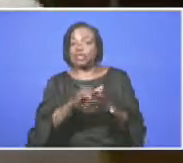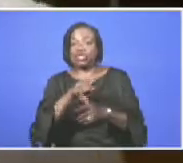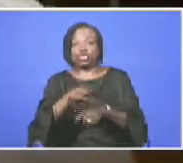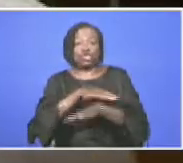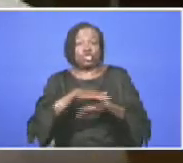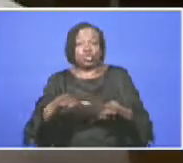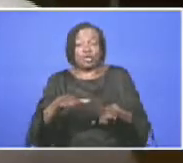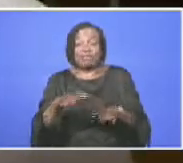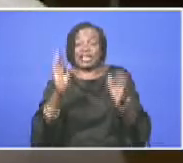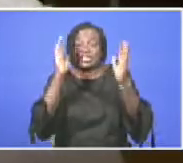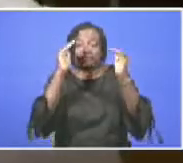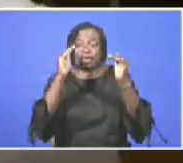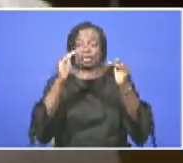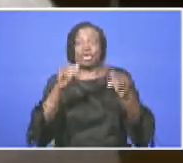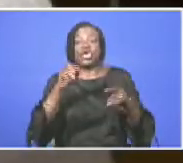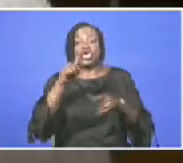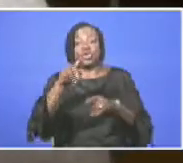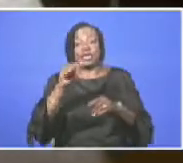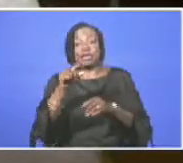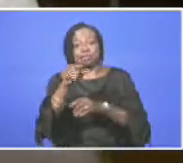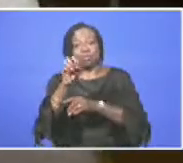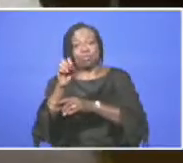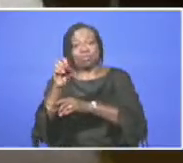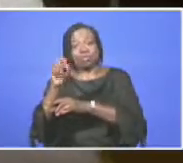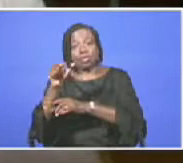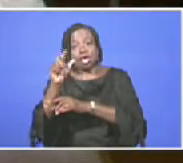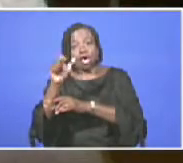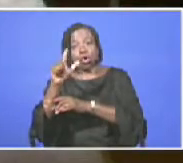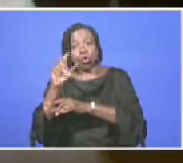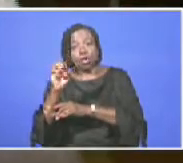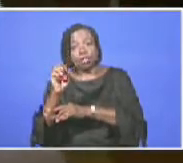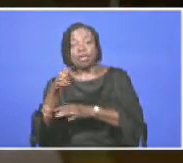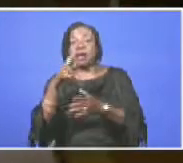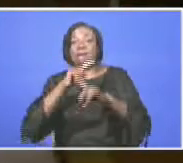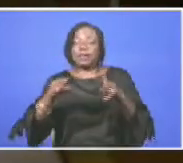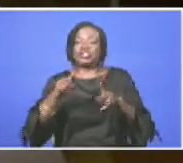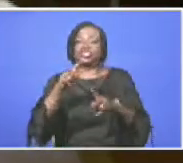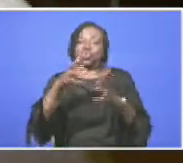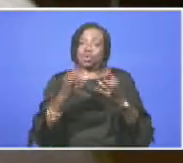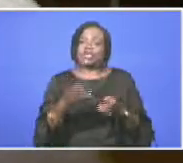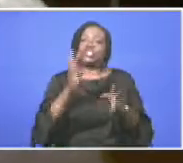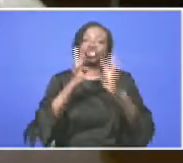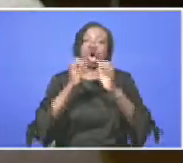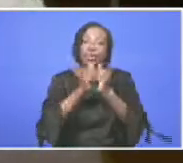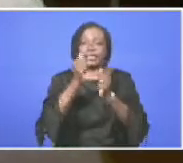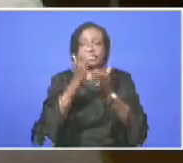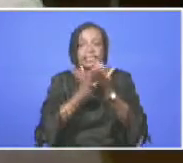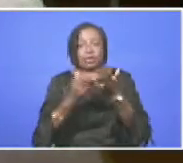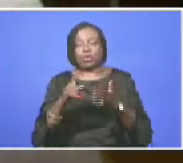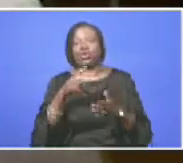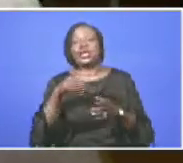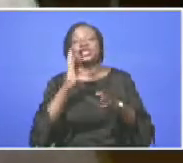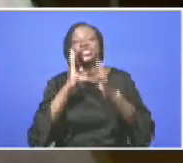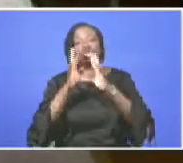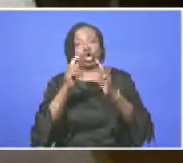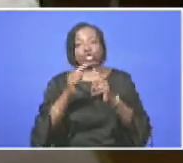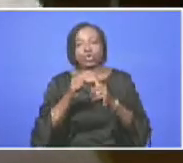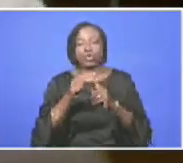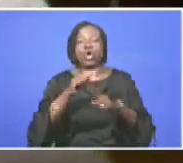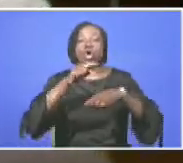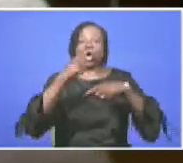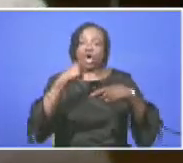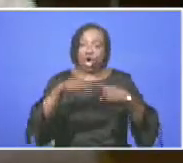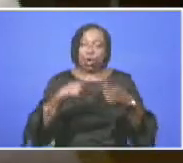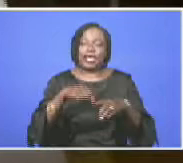And sometimes we can Google all of this, but you still would like to speak to somebody who's actually felt it. So you want to make sure that you go into a